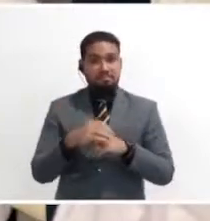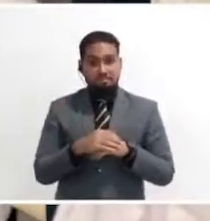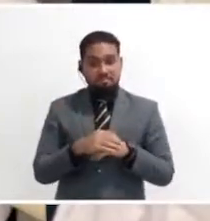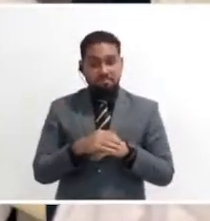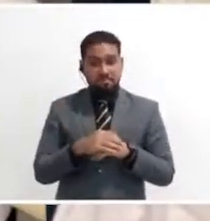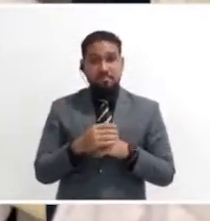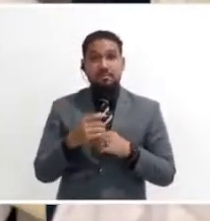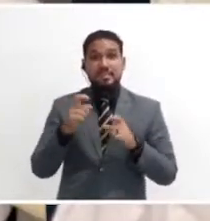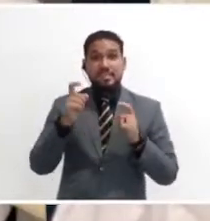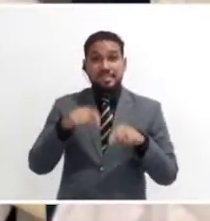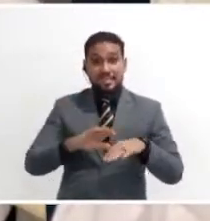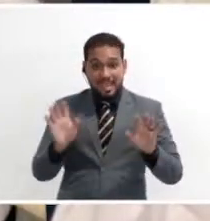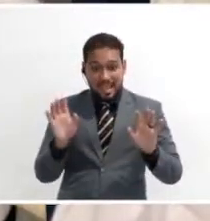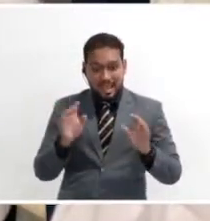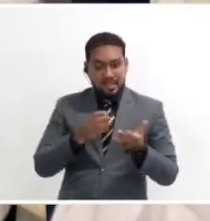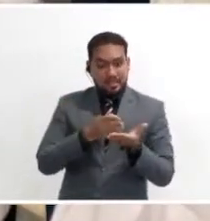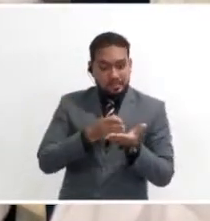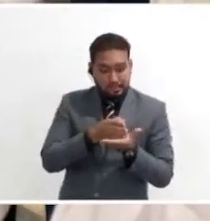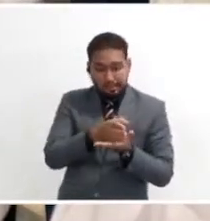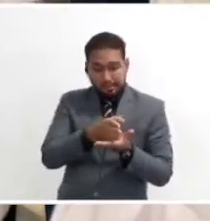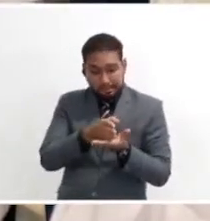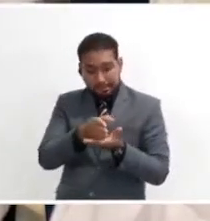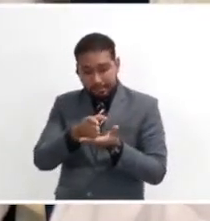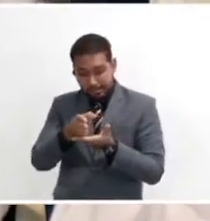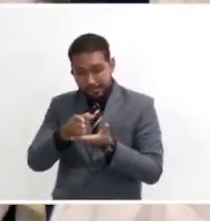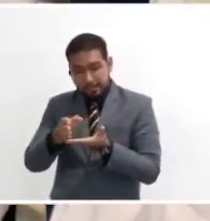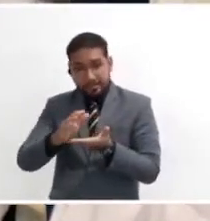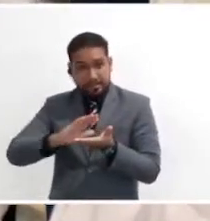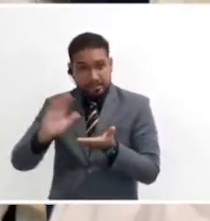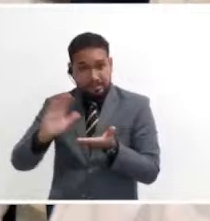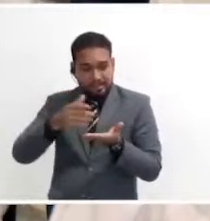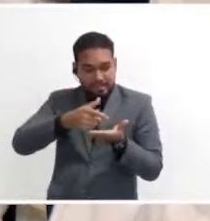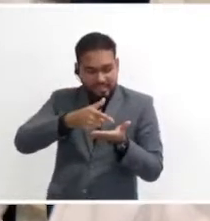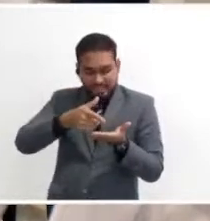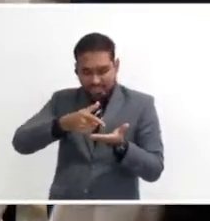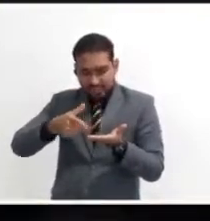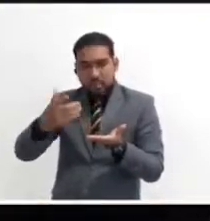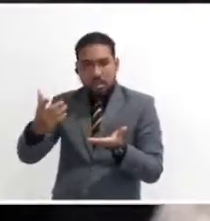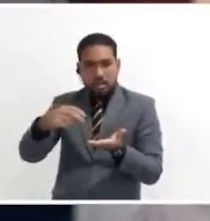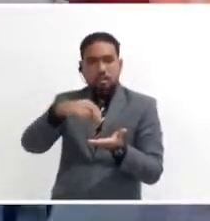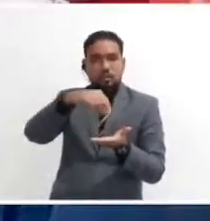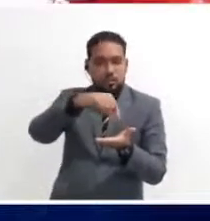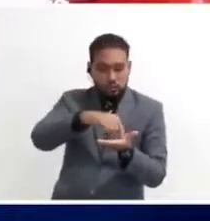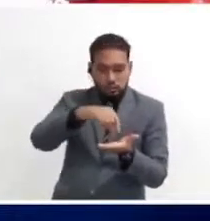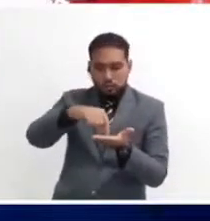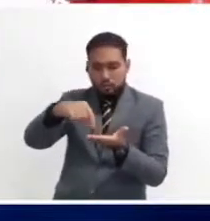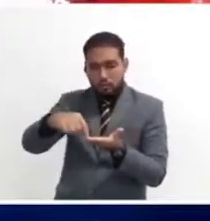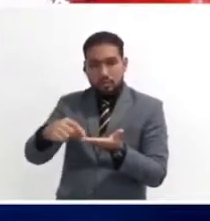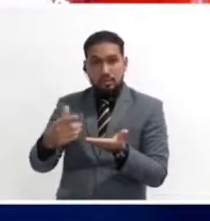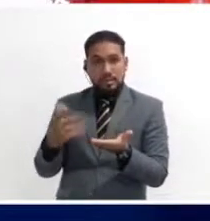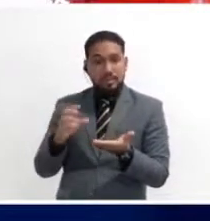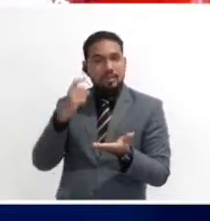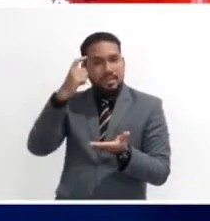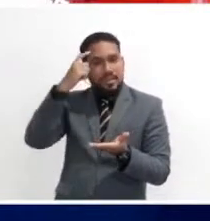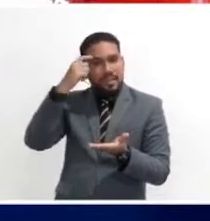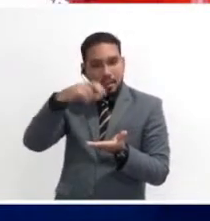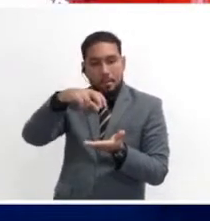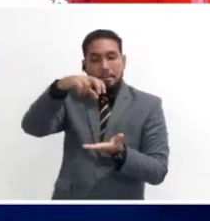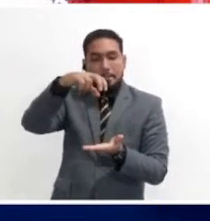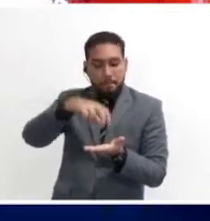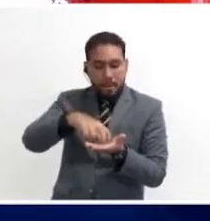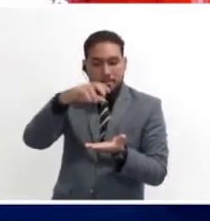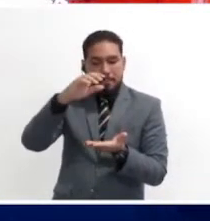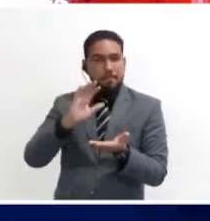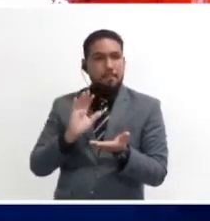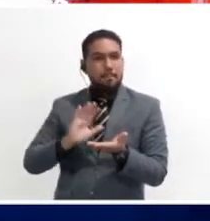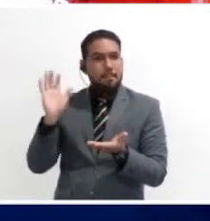is built up and connected over the top of it. And then finally we put some solder bumps on it and we flip